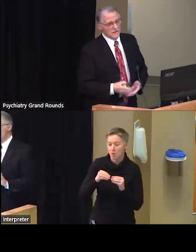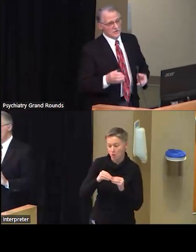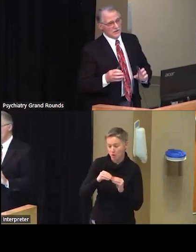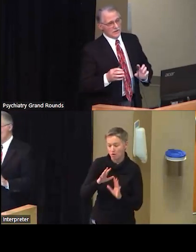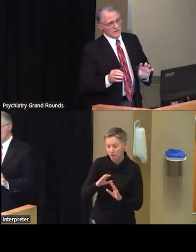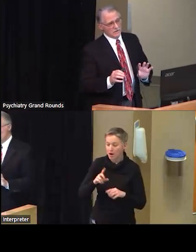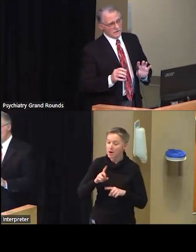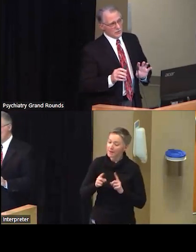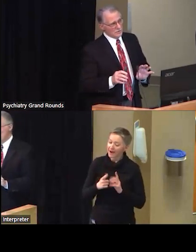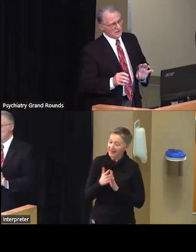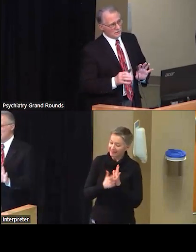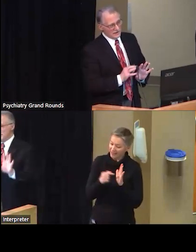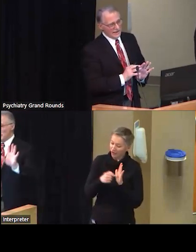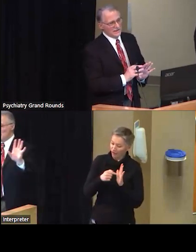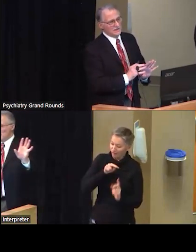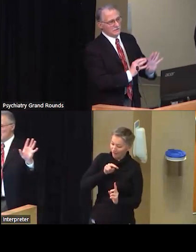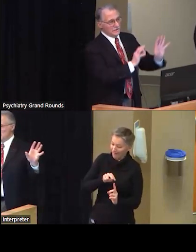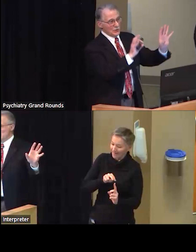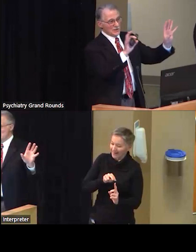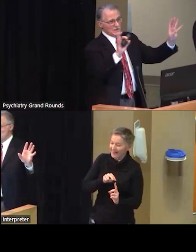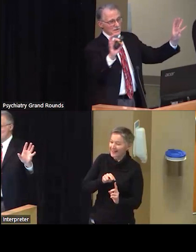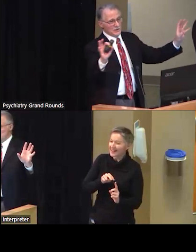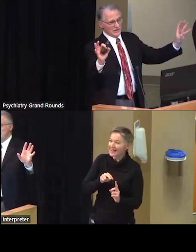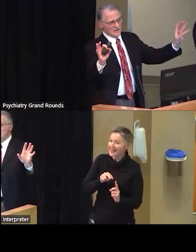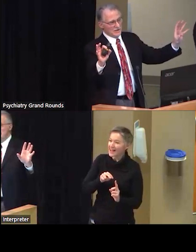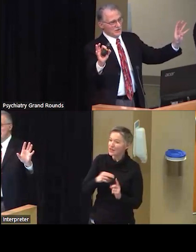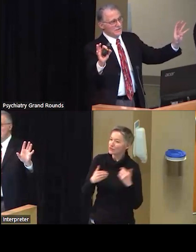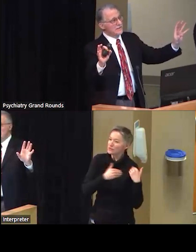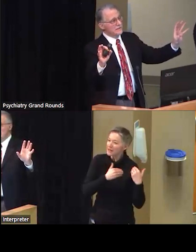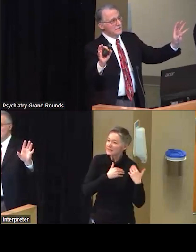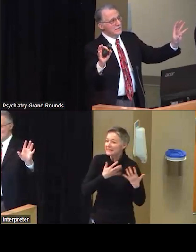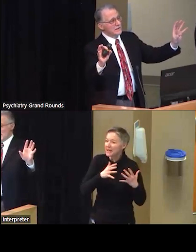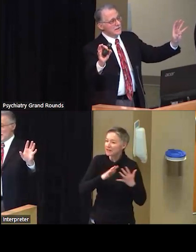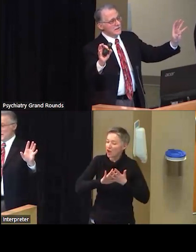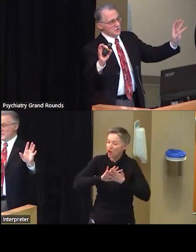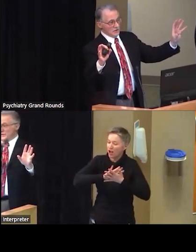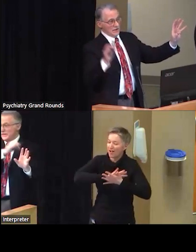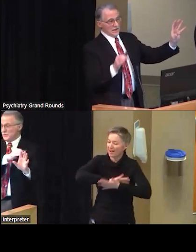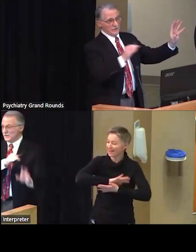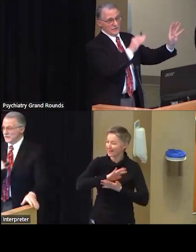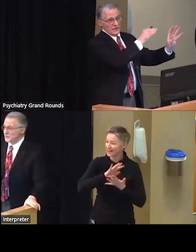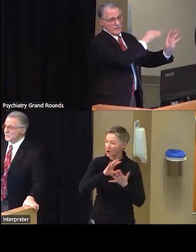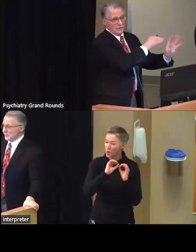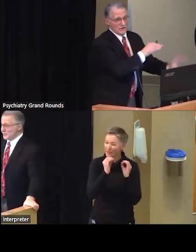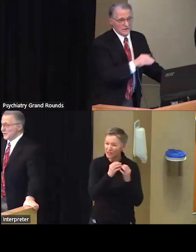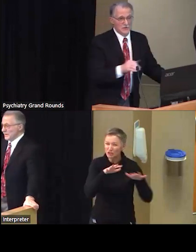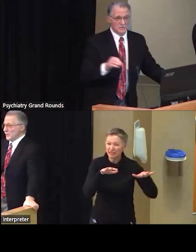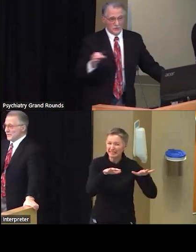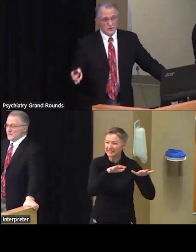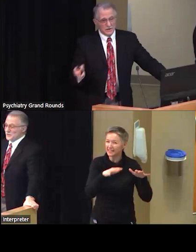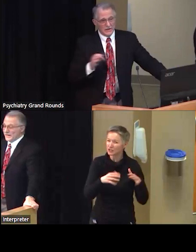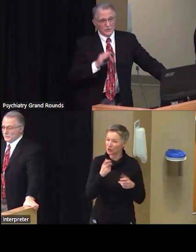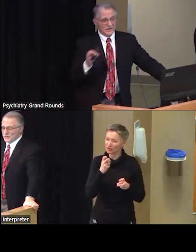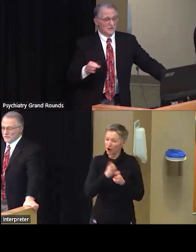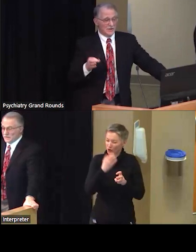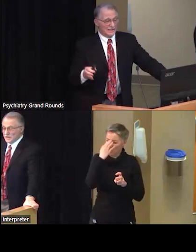some of this as the responsibility kind of gets diffused into the organization. It's really hard for accountability issues, but